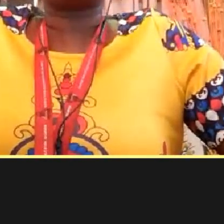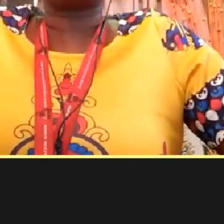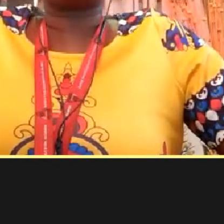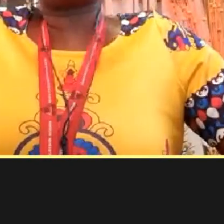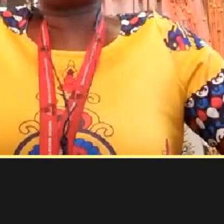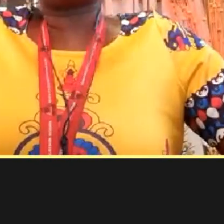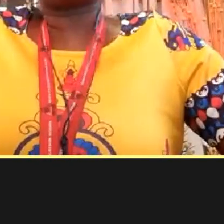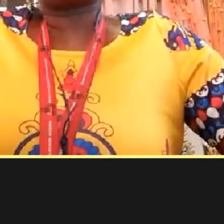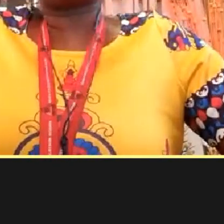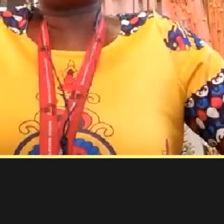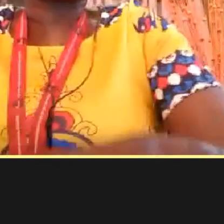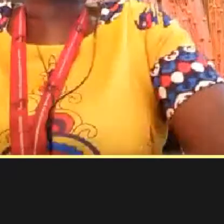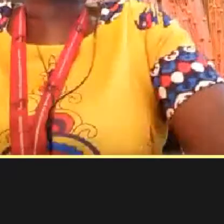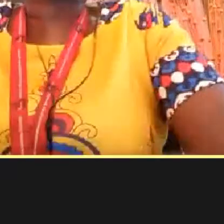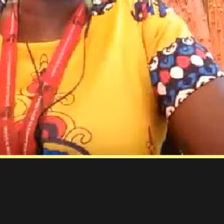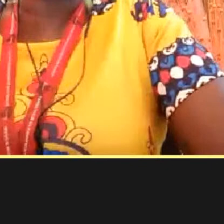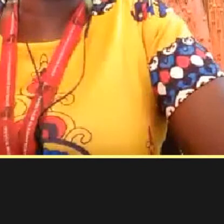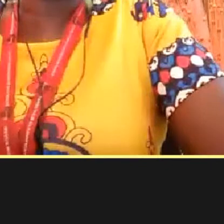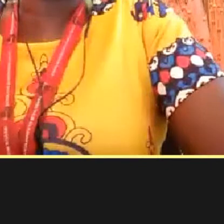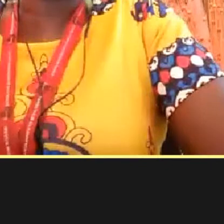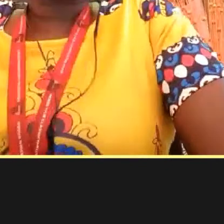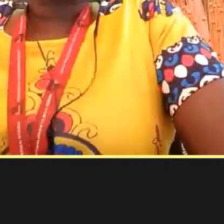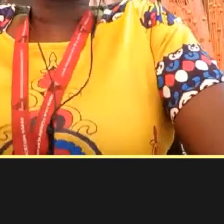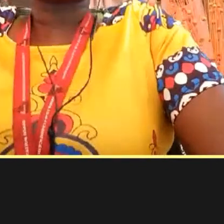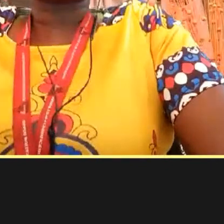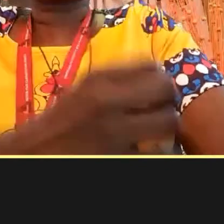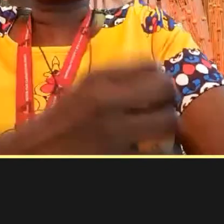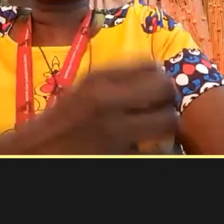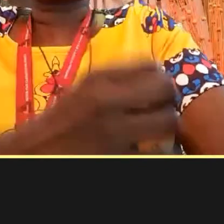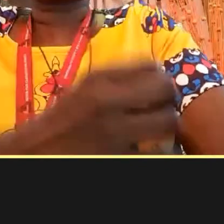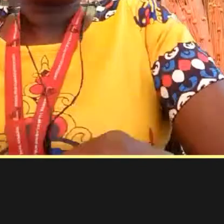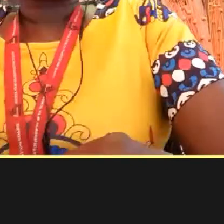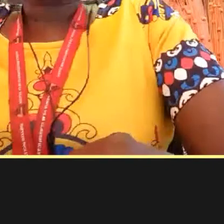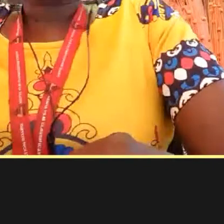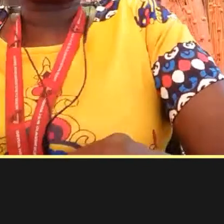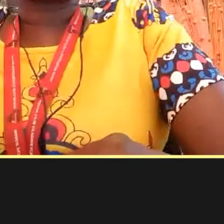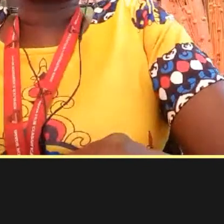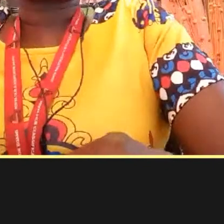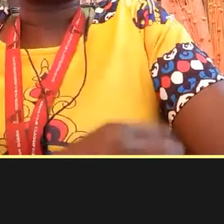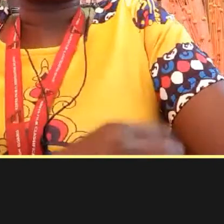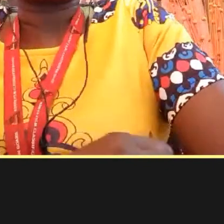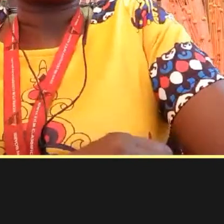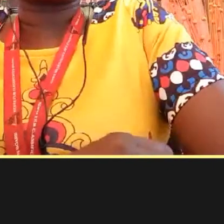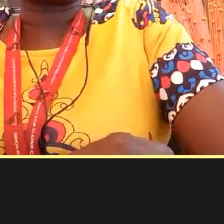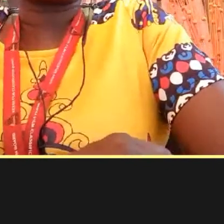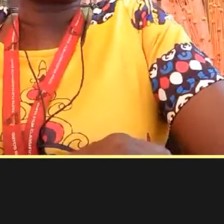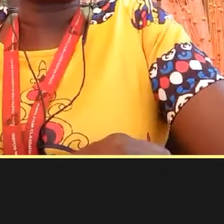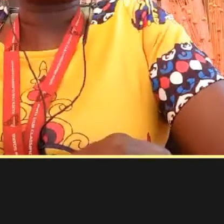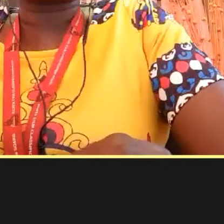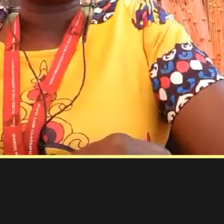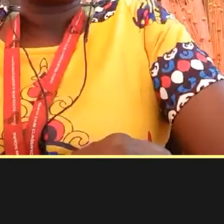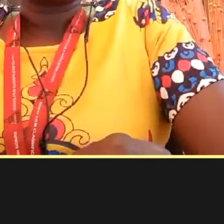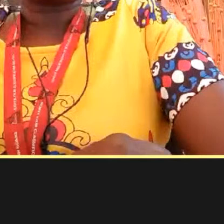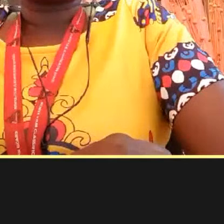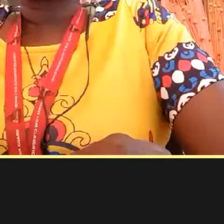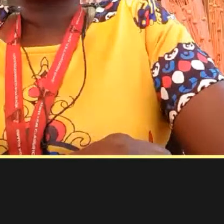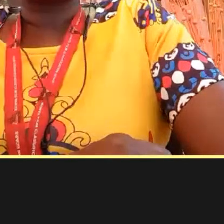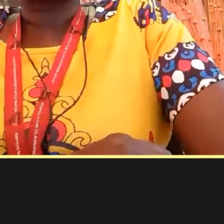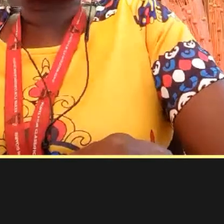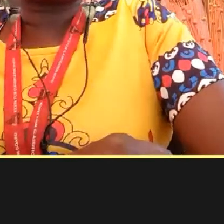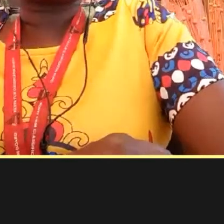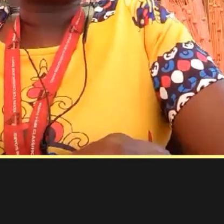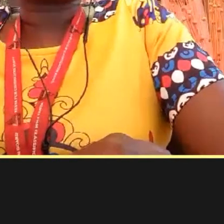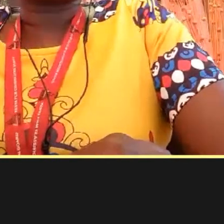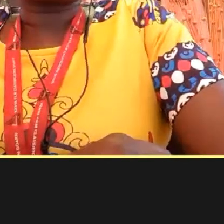there, for our other brothers and sisters who may not be getting it exactly the way we are doing.